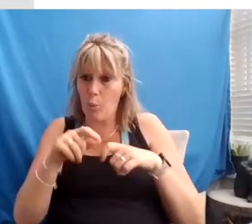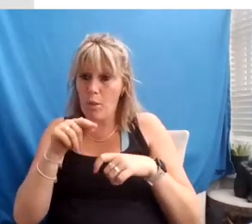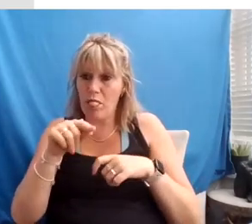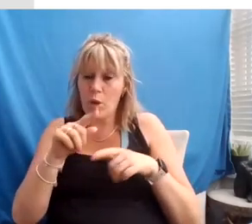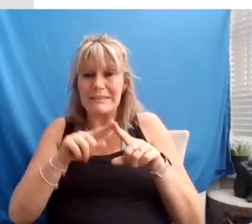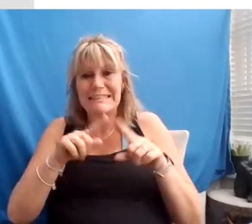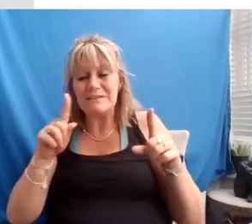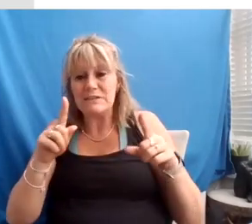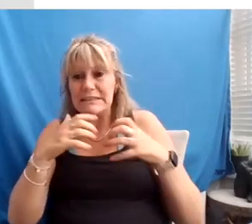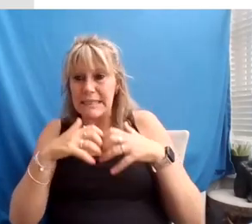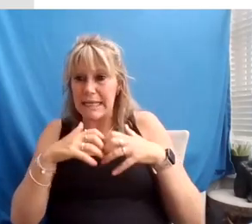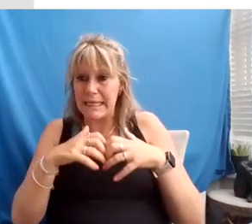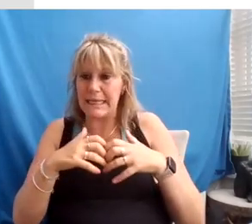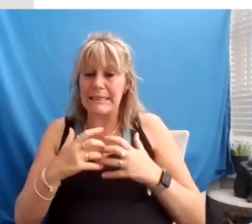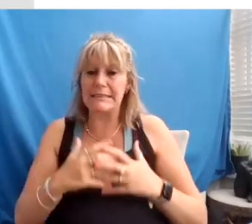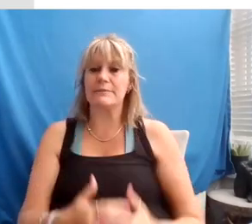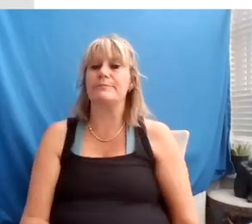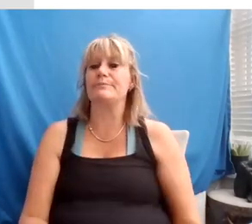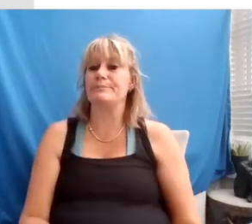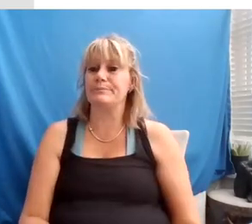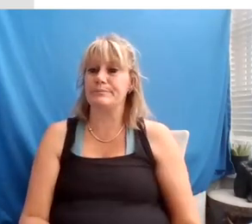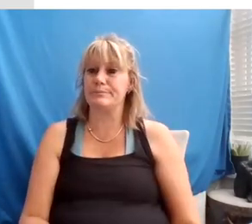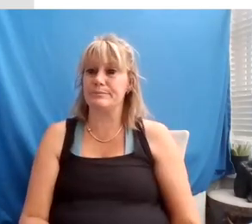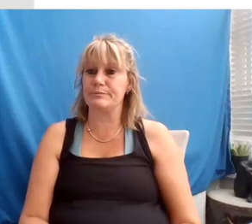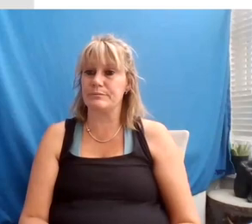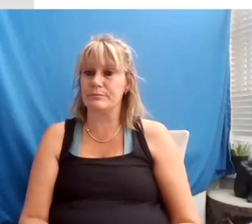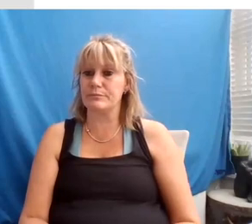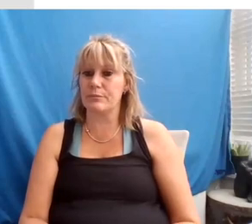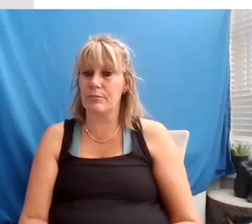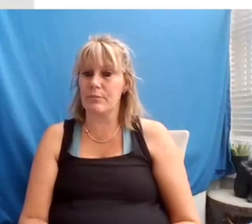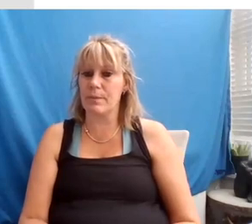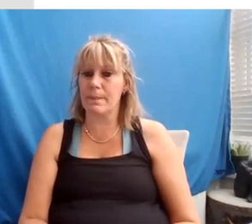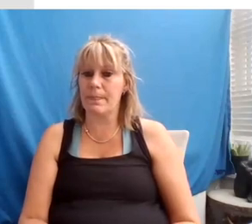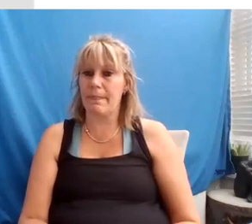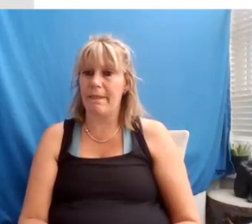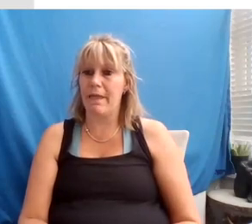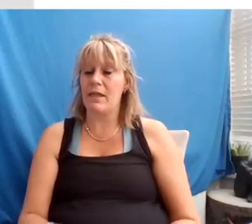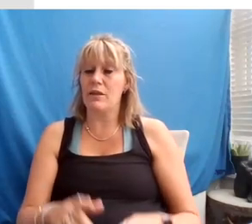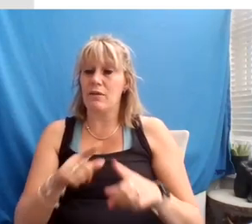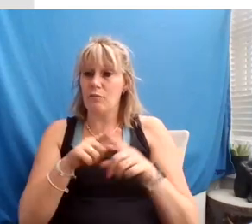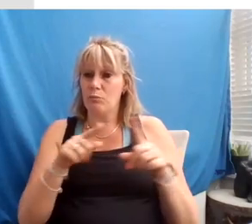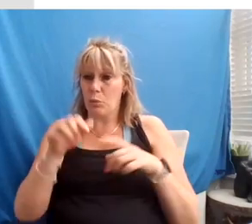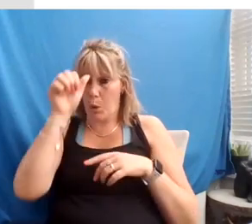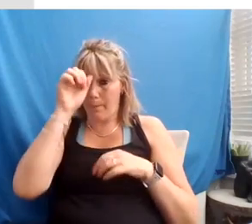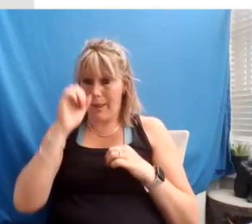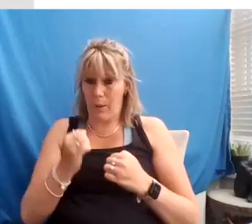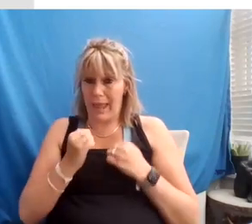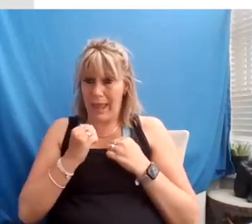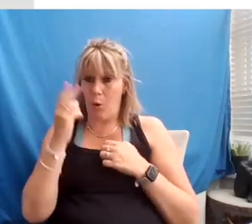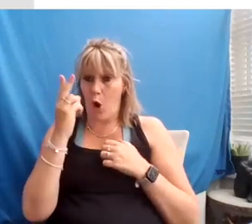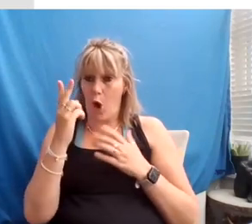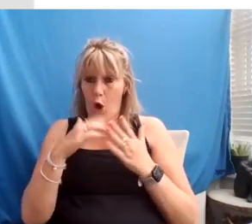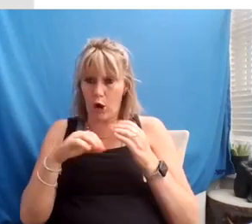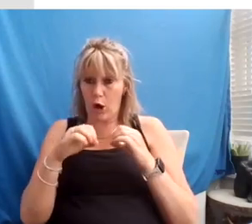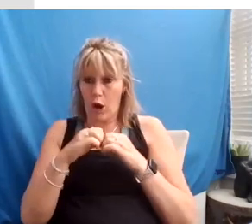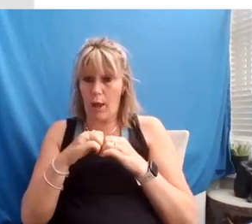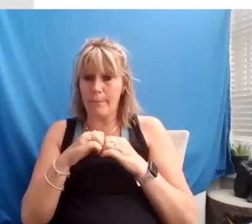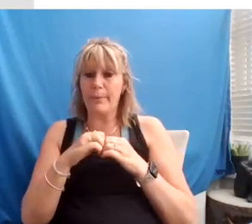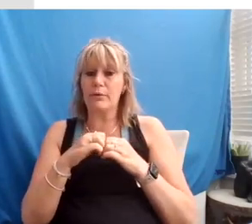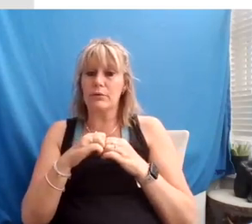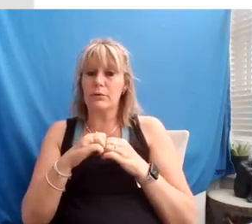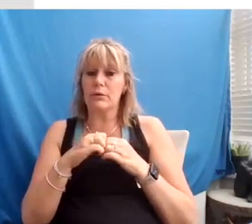who, I mean, I think everybody here probably does know about our Art Club provision, but I think it's worth saying again,